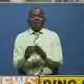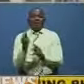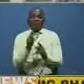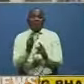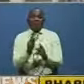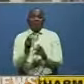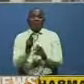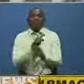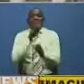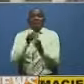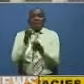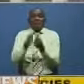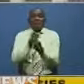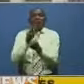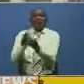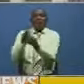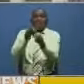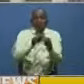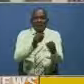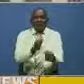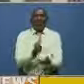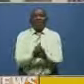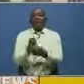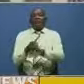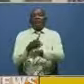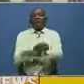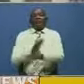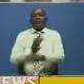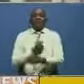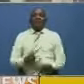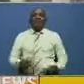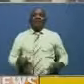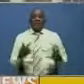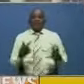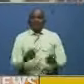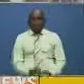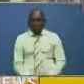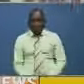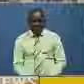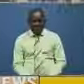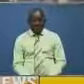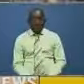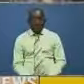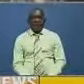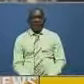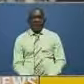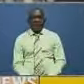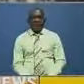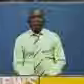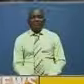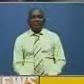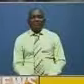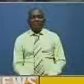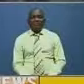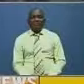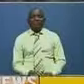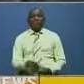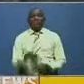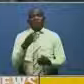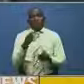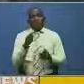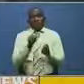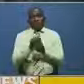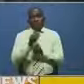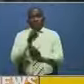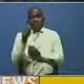passengers. And in fact, that has been improving, facilitating our job economically. From the heartbeat